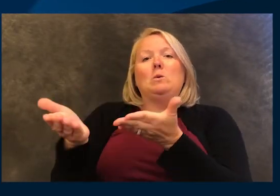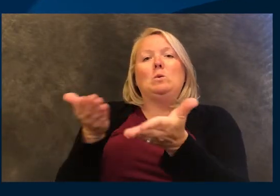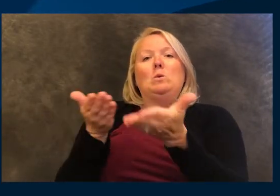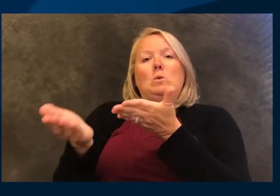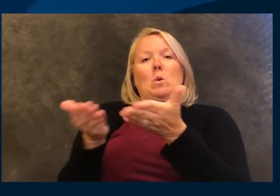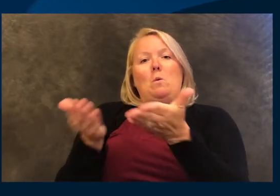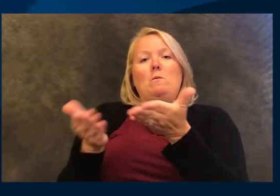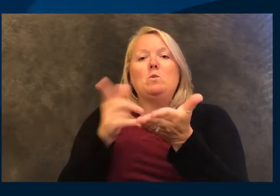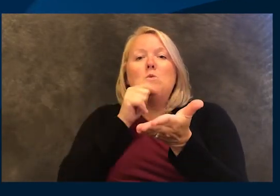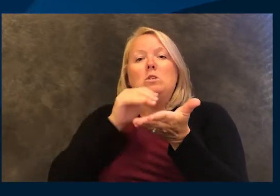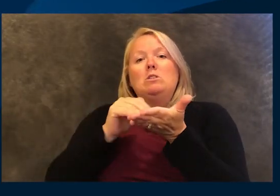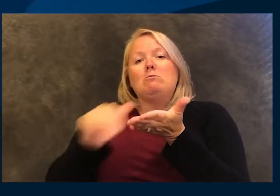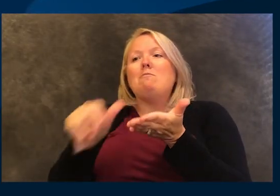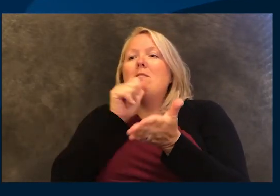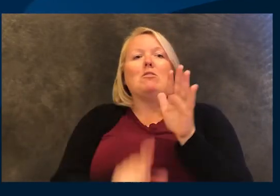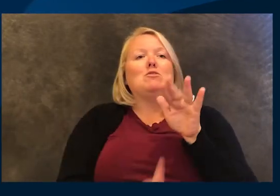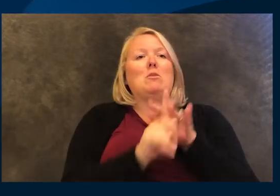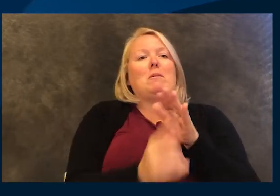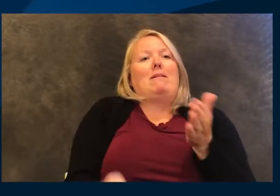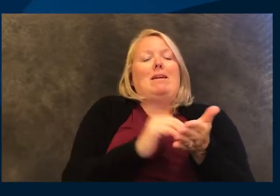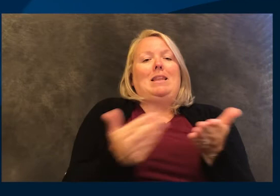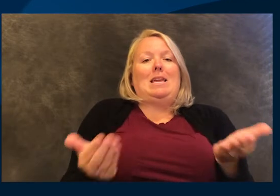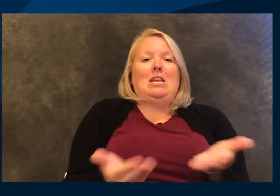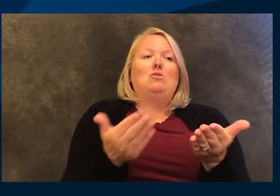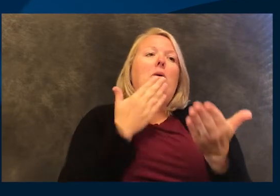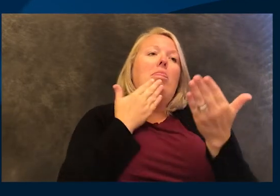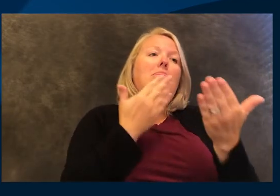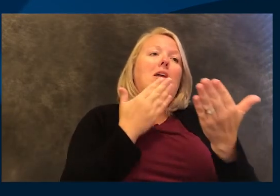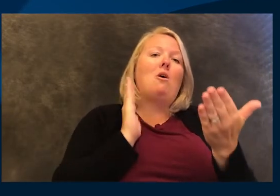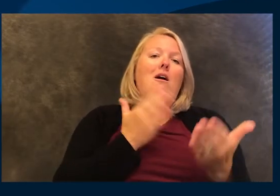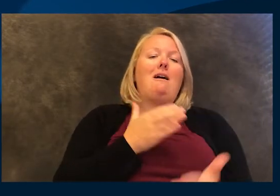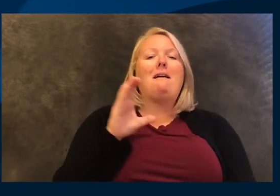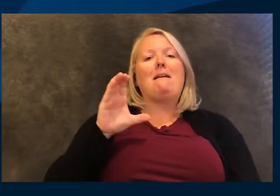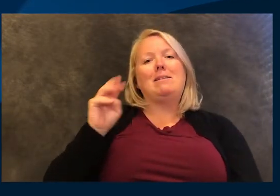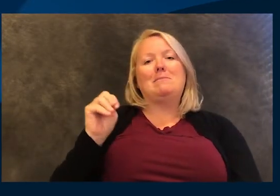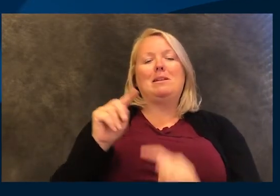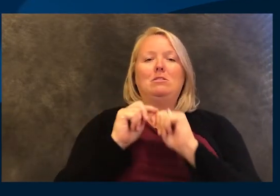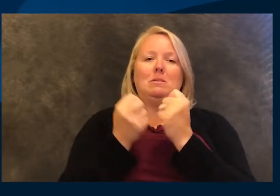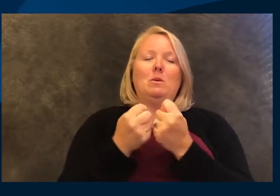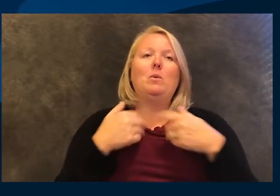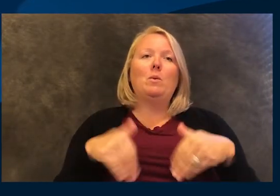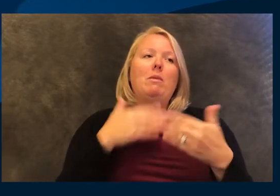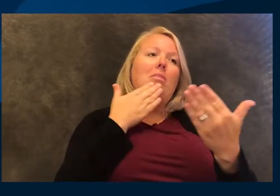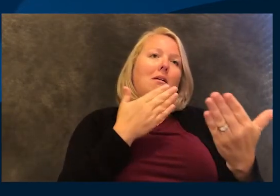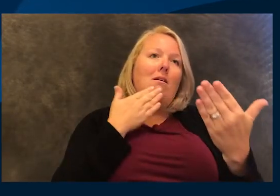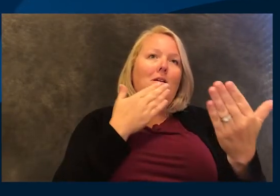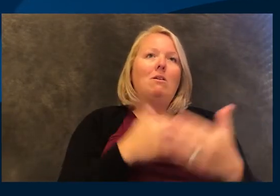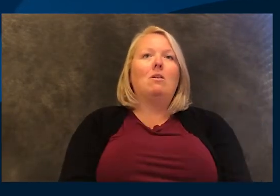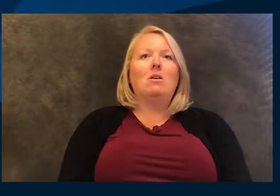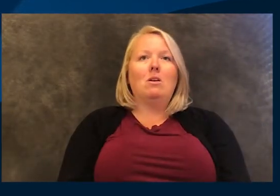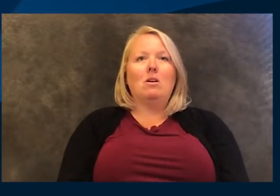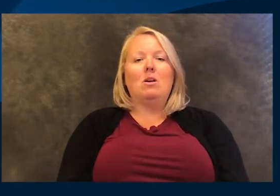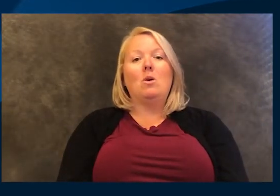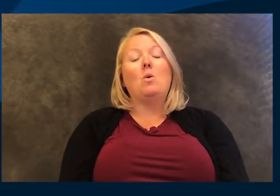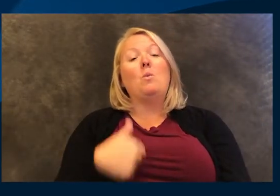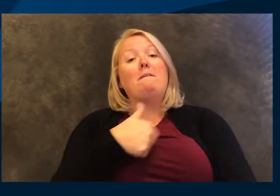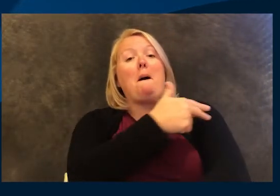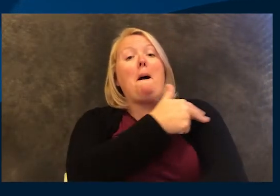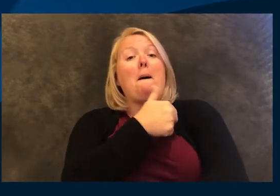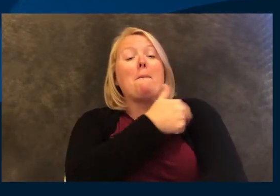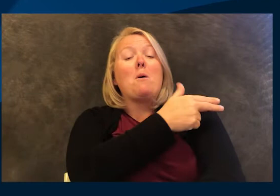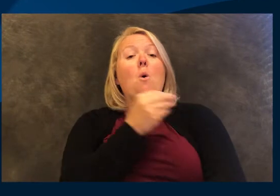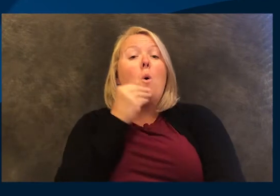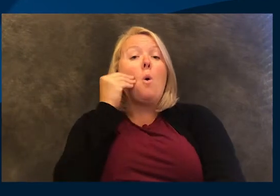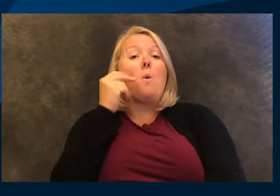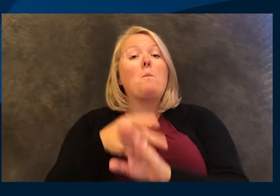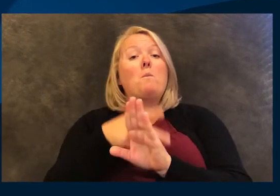don't reappear in our ED. So thank you to our case management teams. In addition, we've created a hospital home program where we've